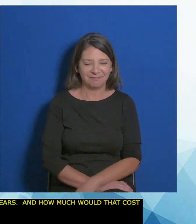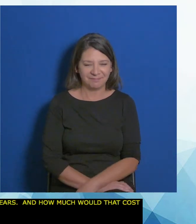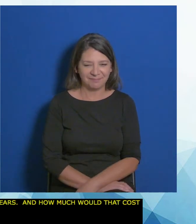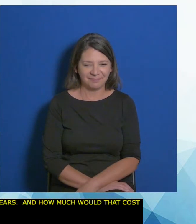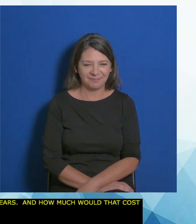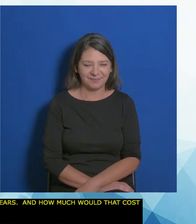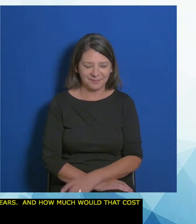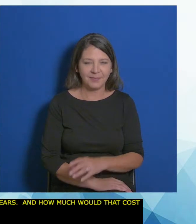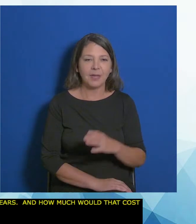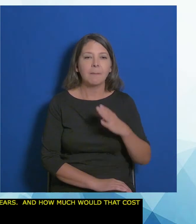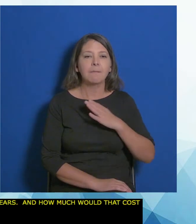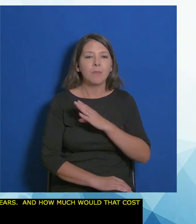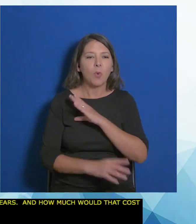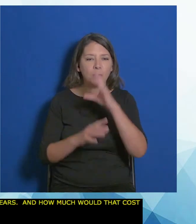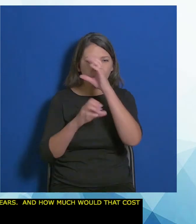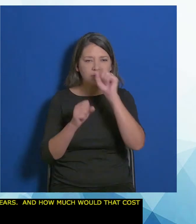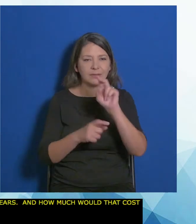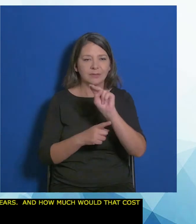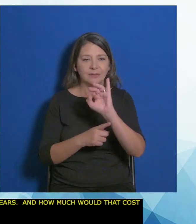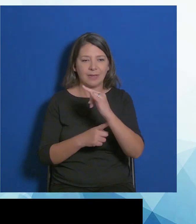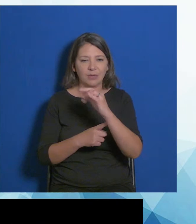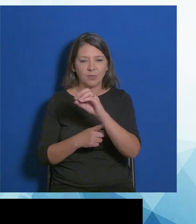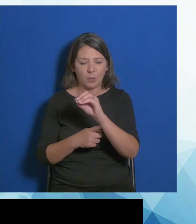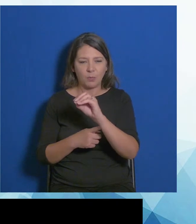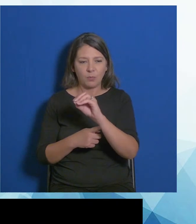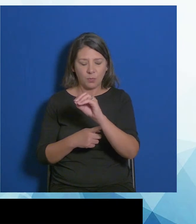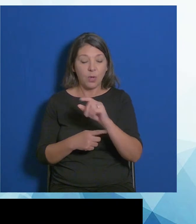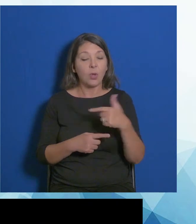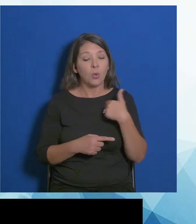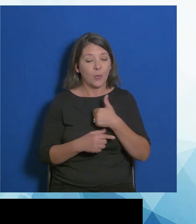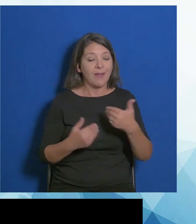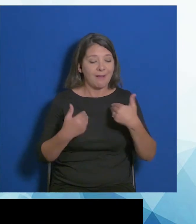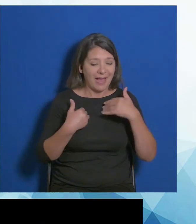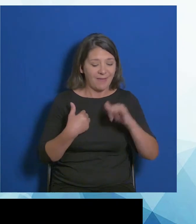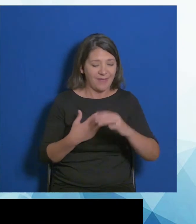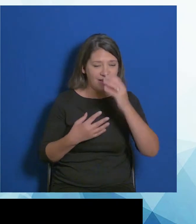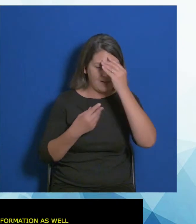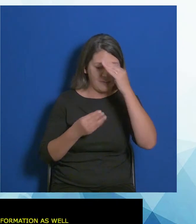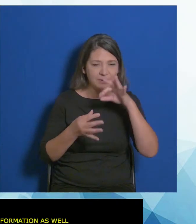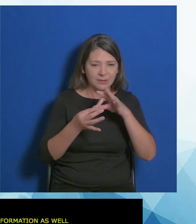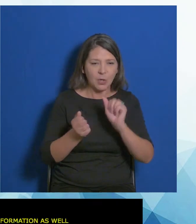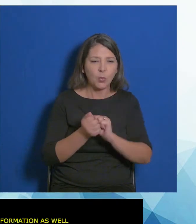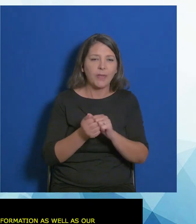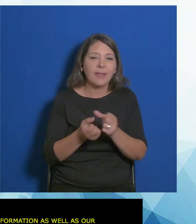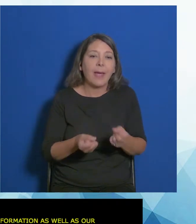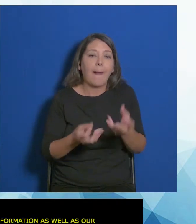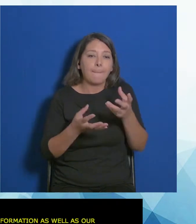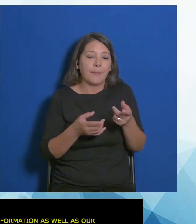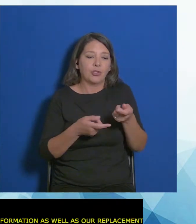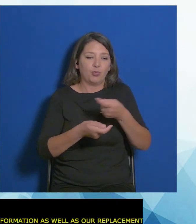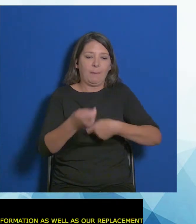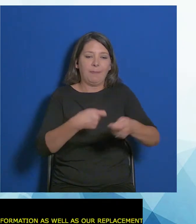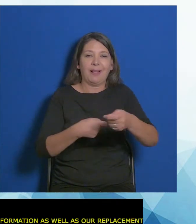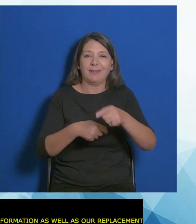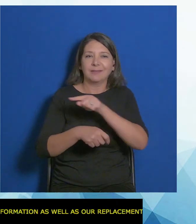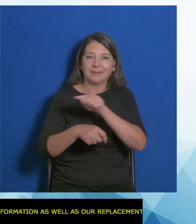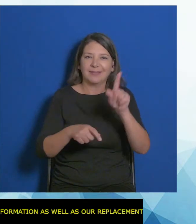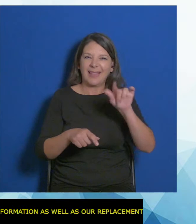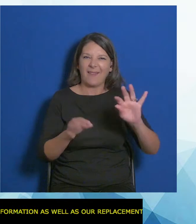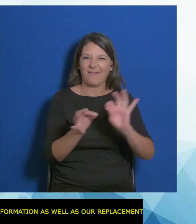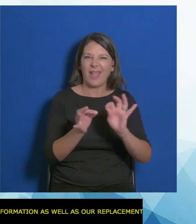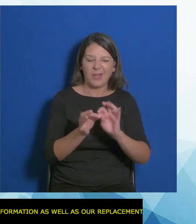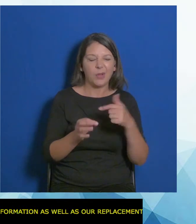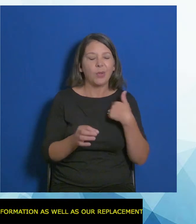Board President Nigro, yes, actually we do have that information as well as our replacement value for those buildings as part of our